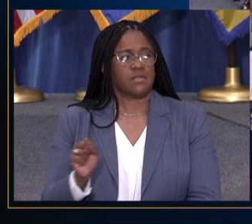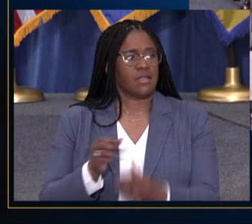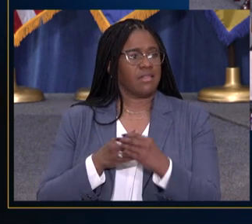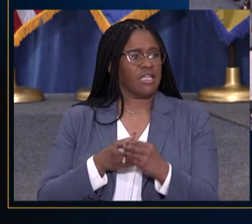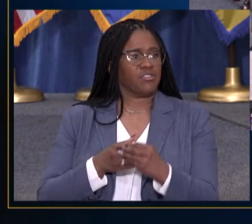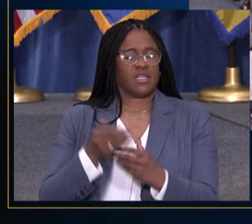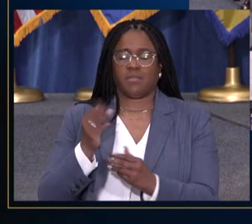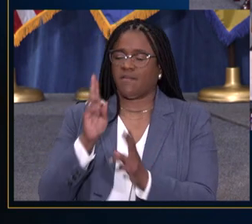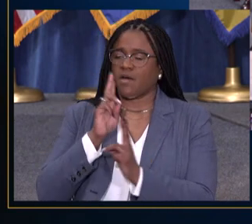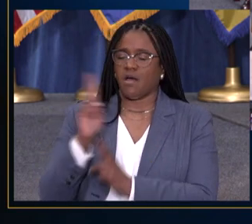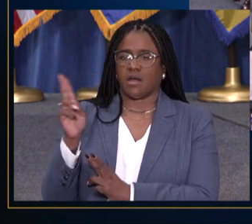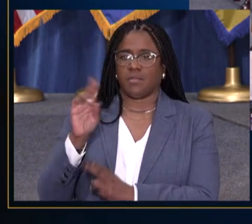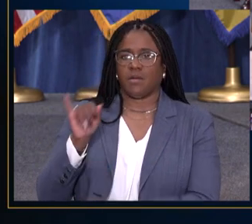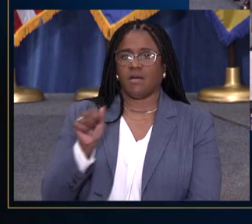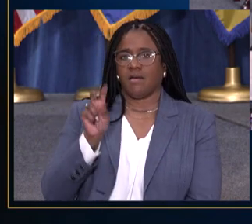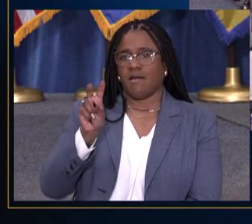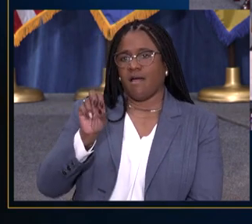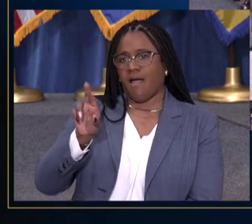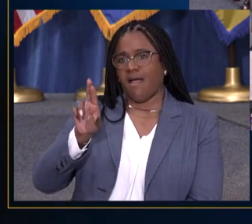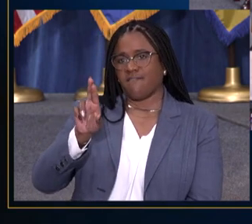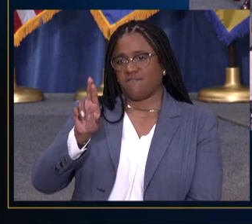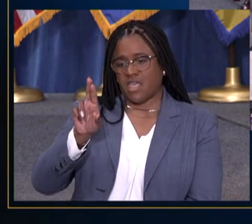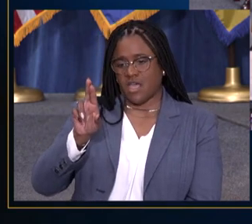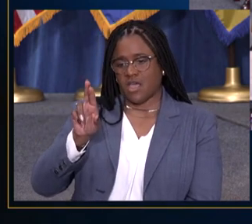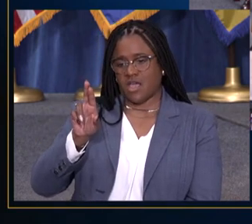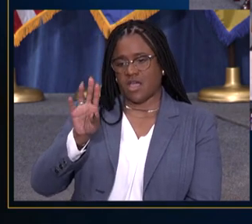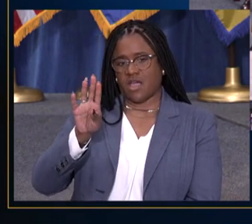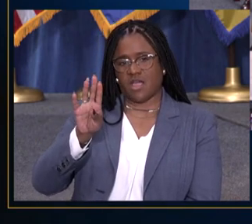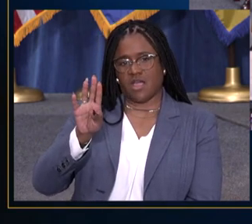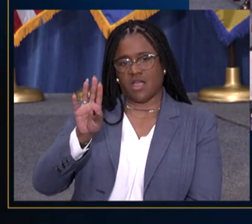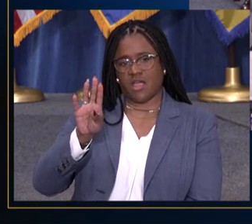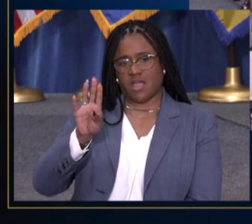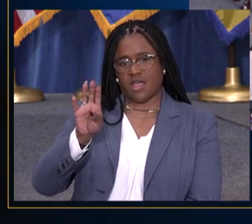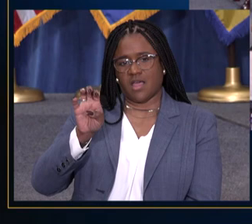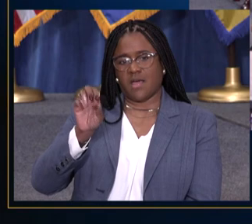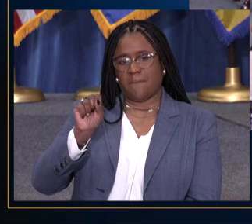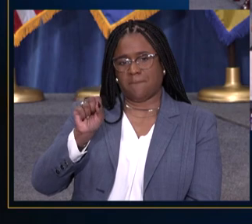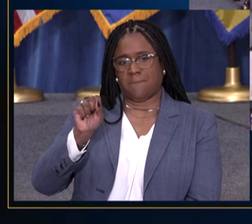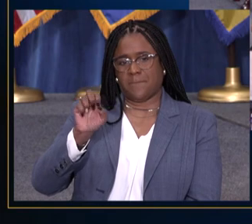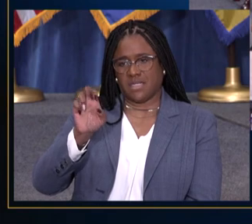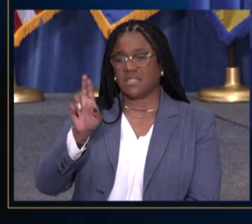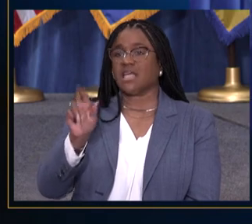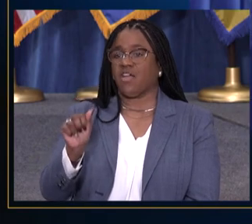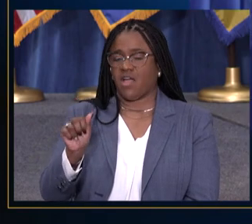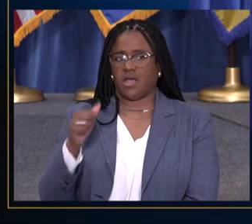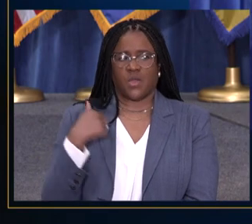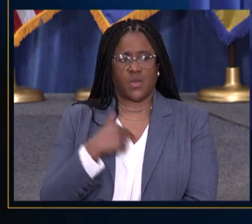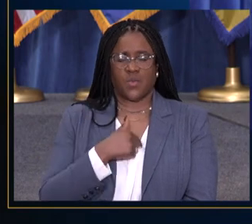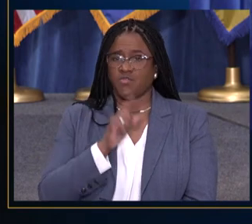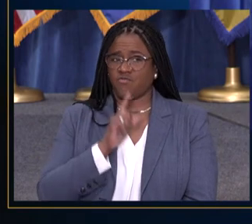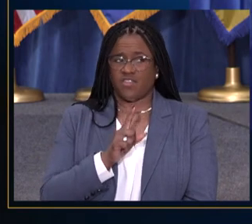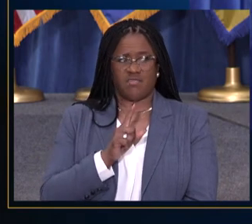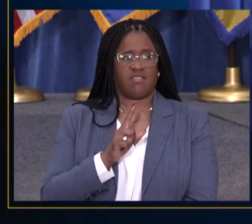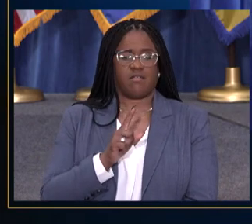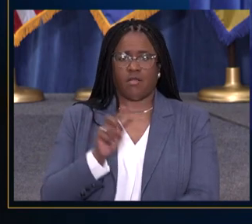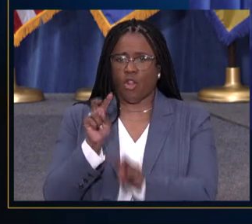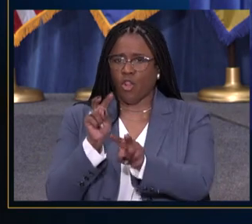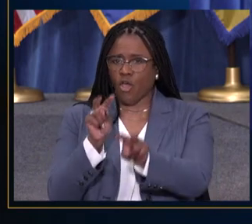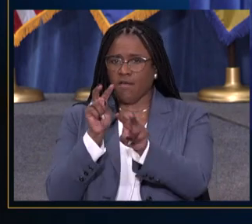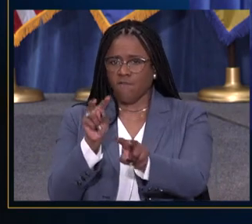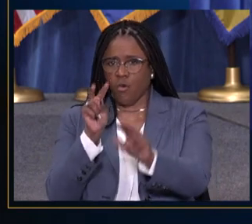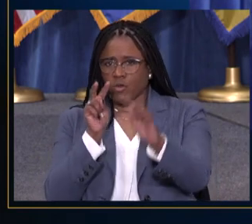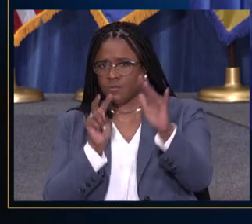Honorable Javier Becerra and the esteemed panelists here, we're looking forward. We really are looking forward